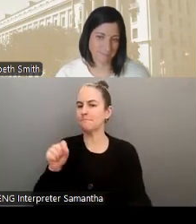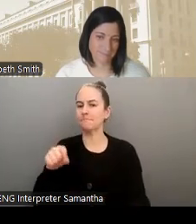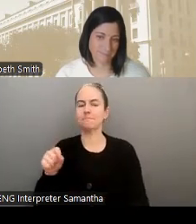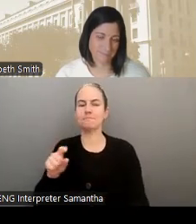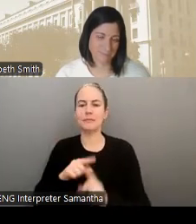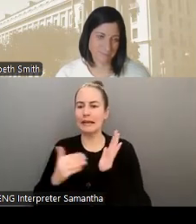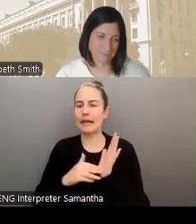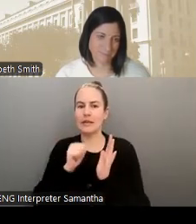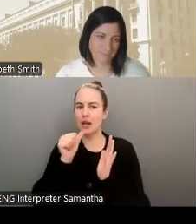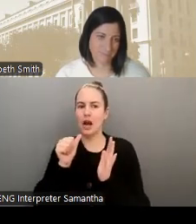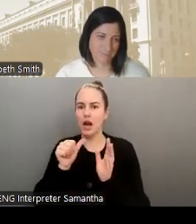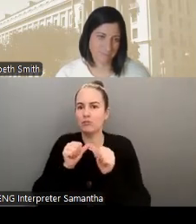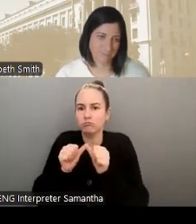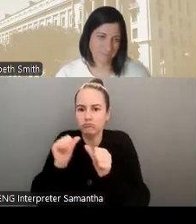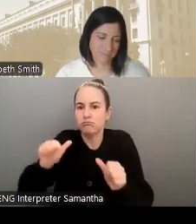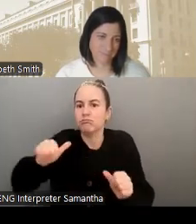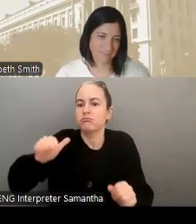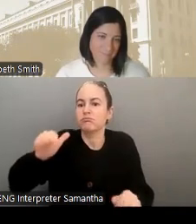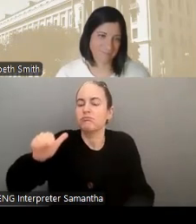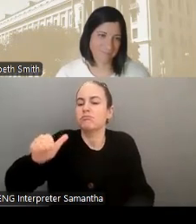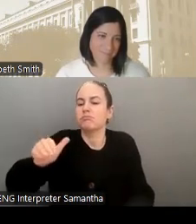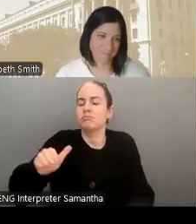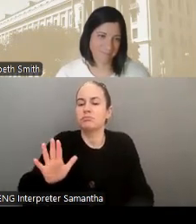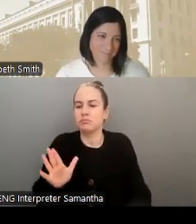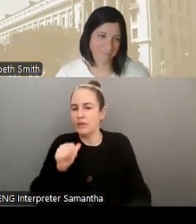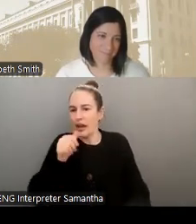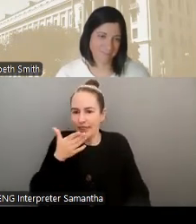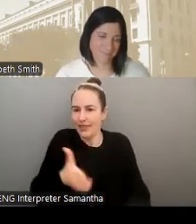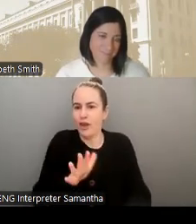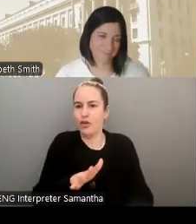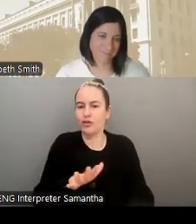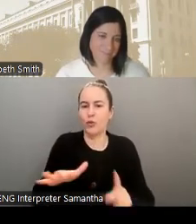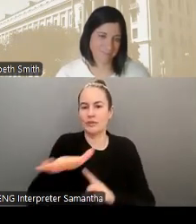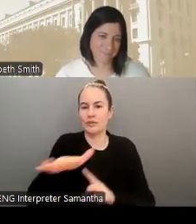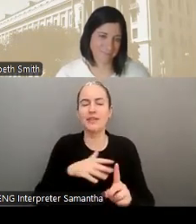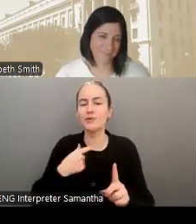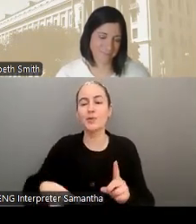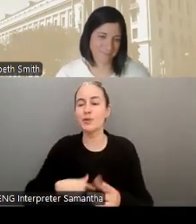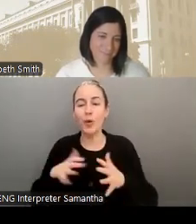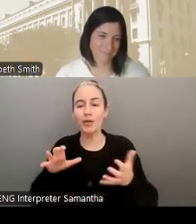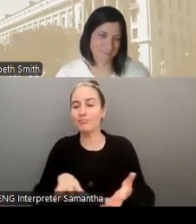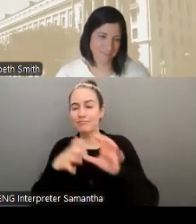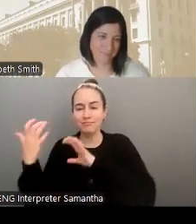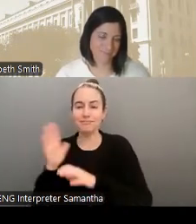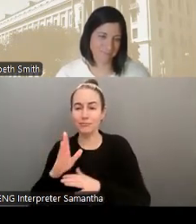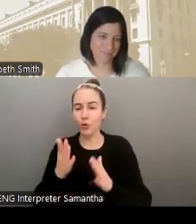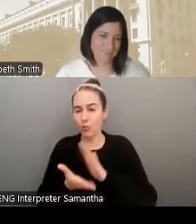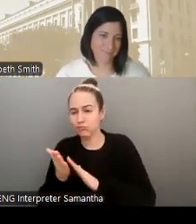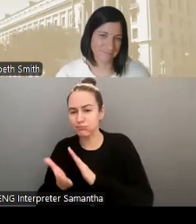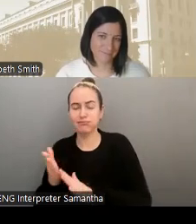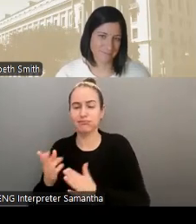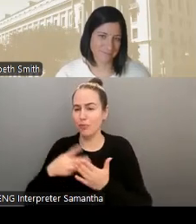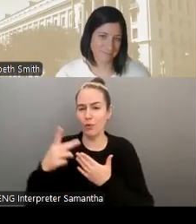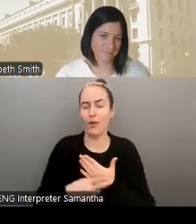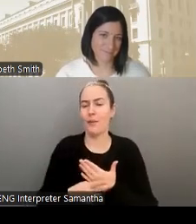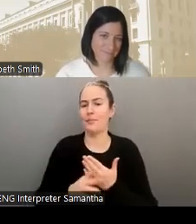doesn't necessarily mean that we are in your space. We do not want to interrupt any sort of program or operations. We try. No one